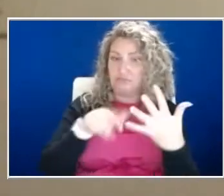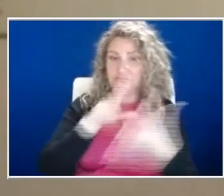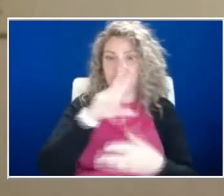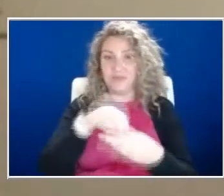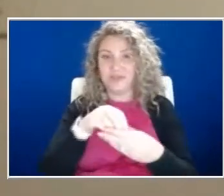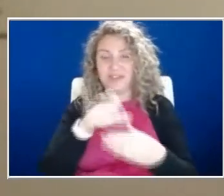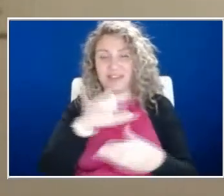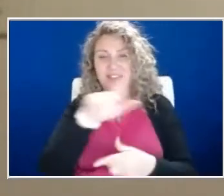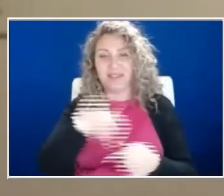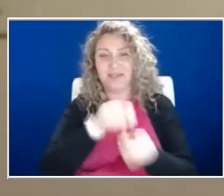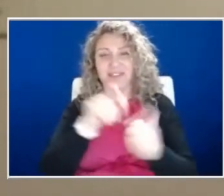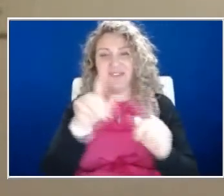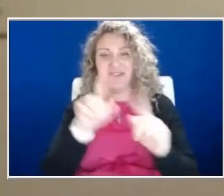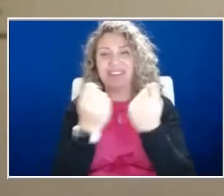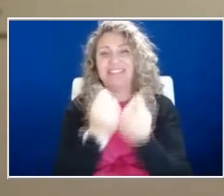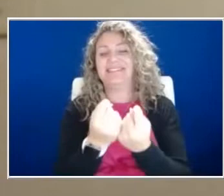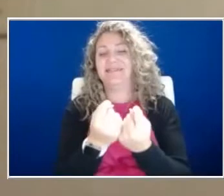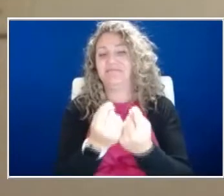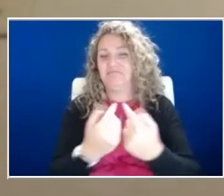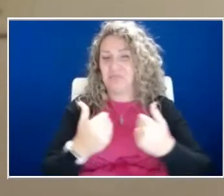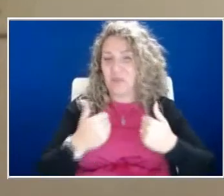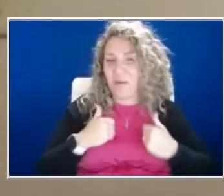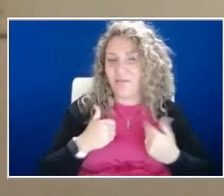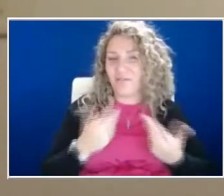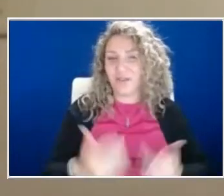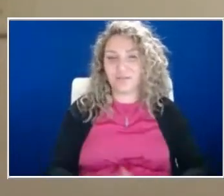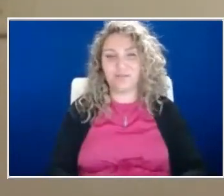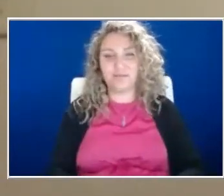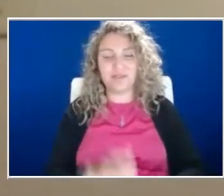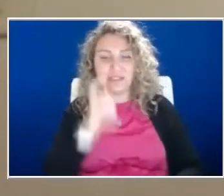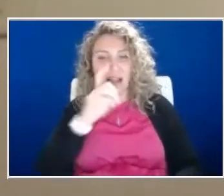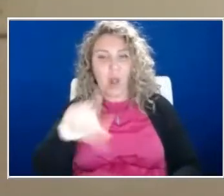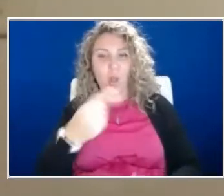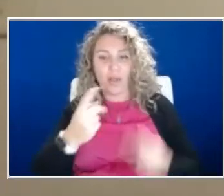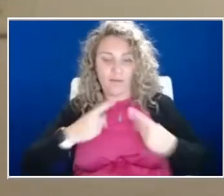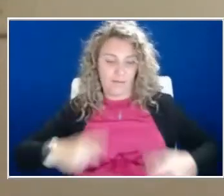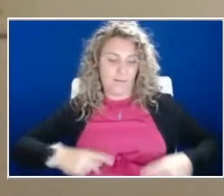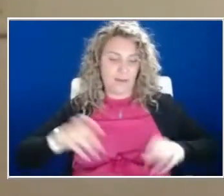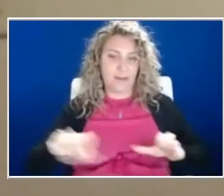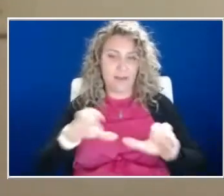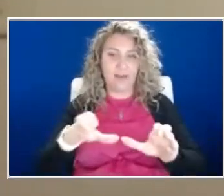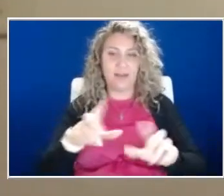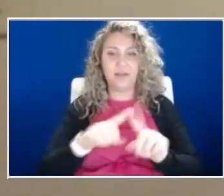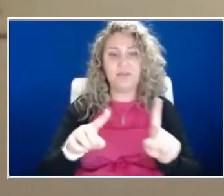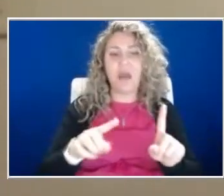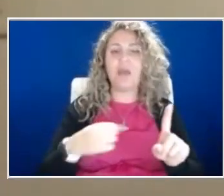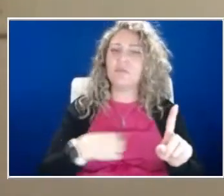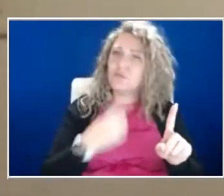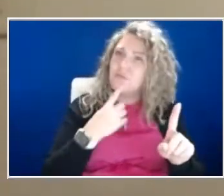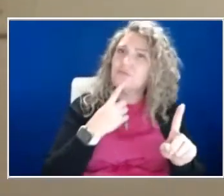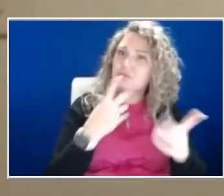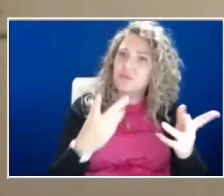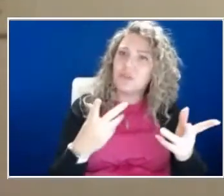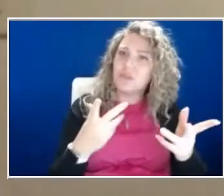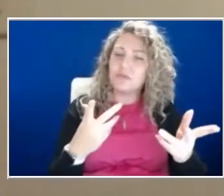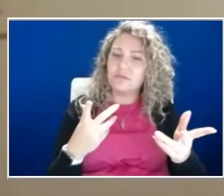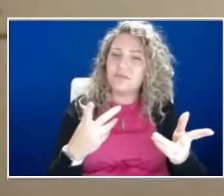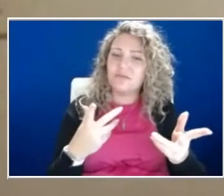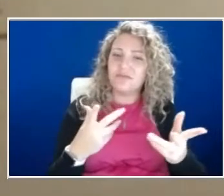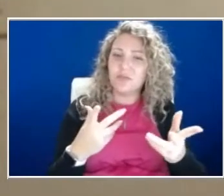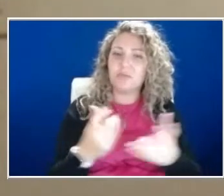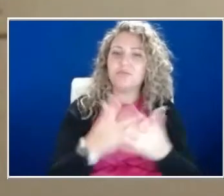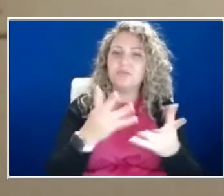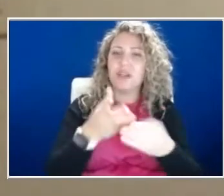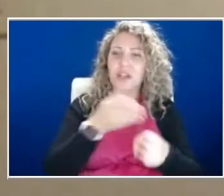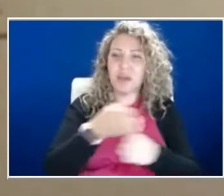particular team that you get, and it's not just the physical activity, but it is, I would say, many aspects of it for